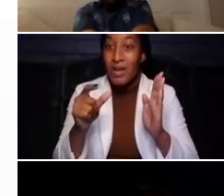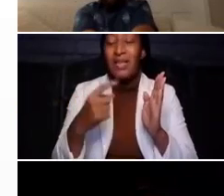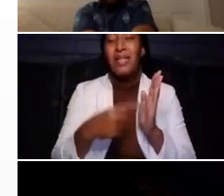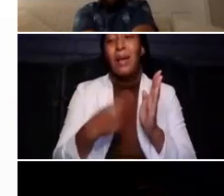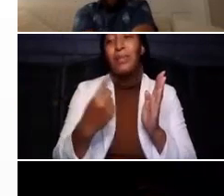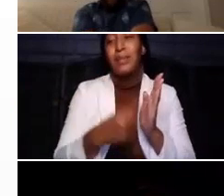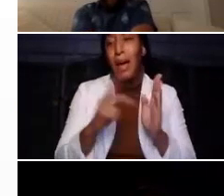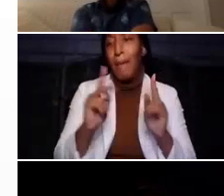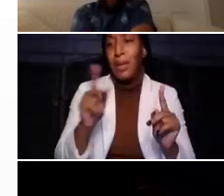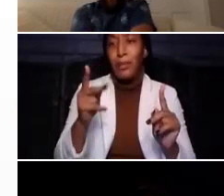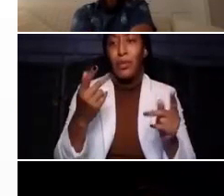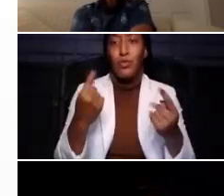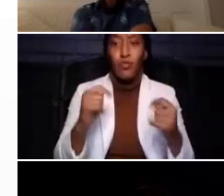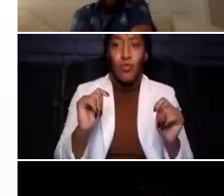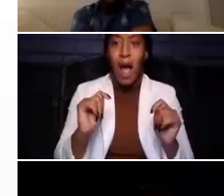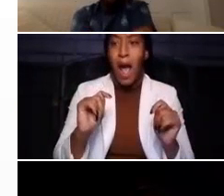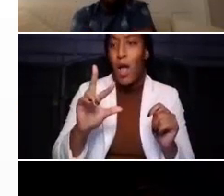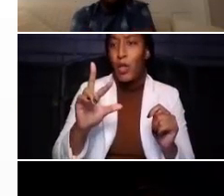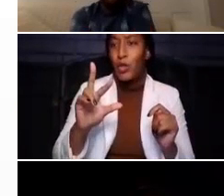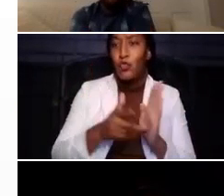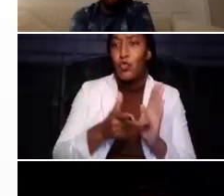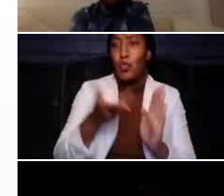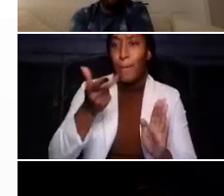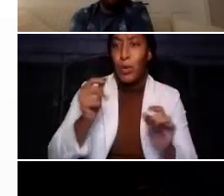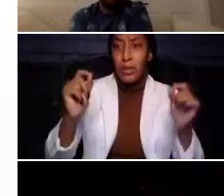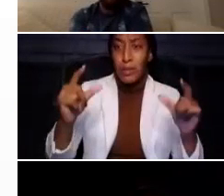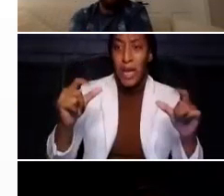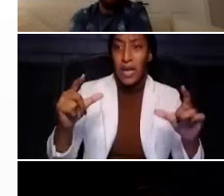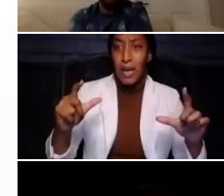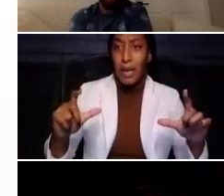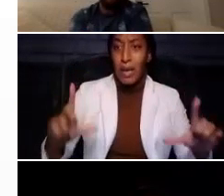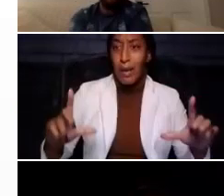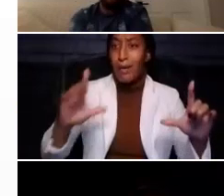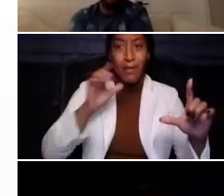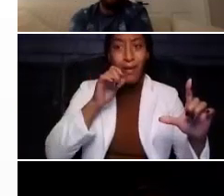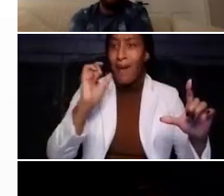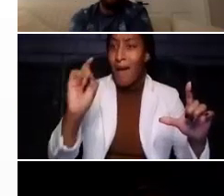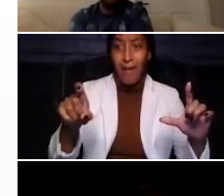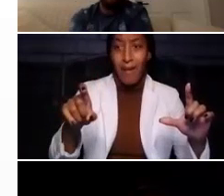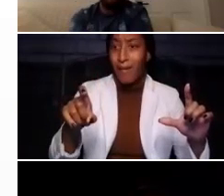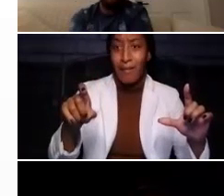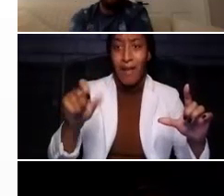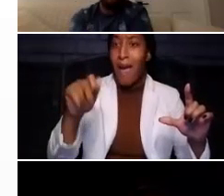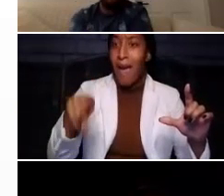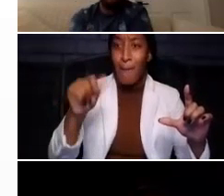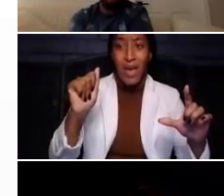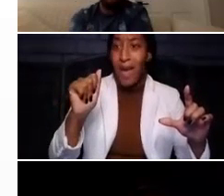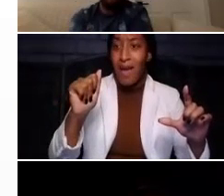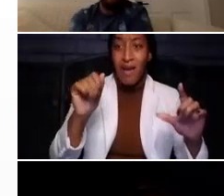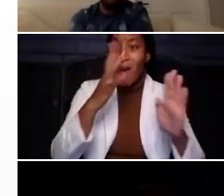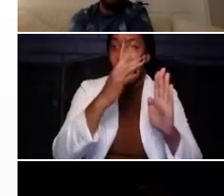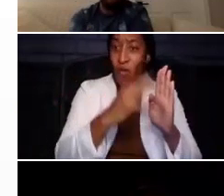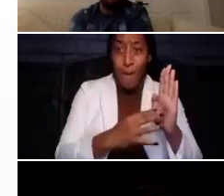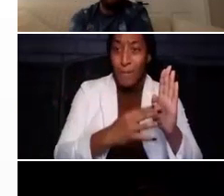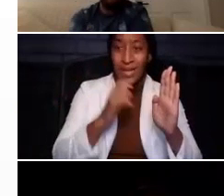or extra space after the title. There's no extra space in APA format, okay?